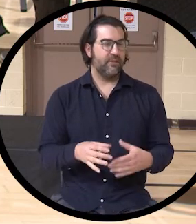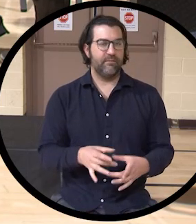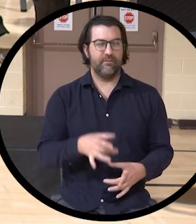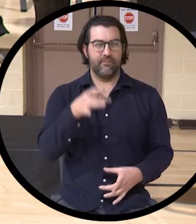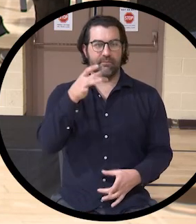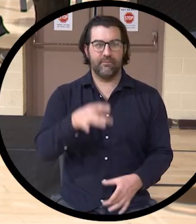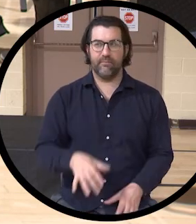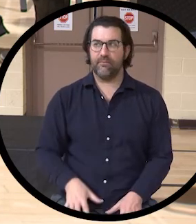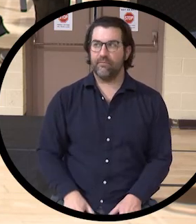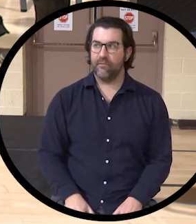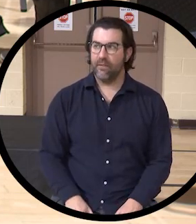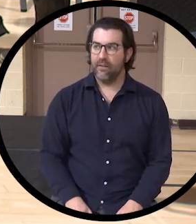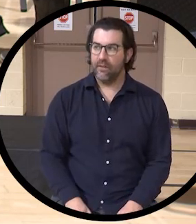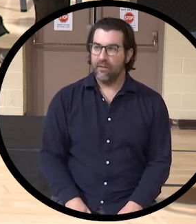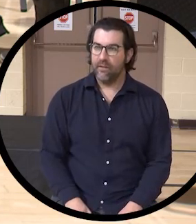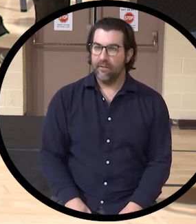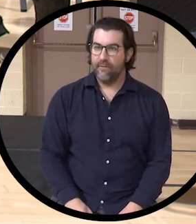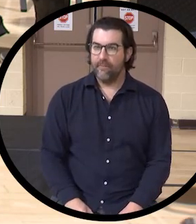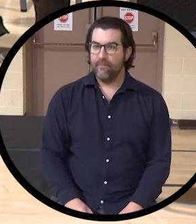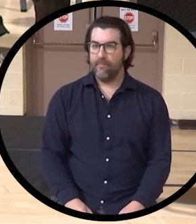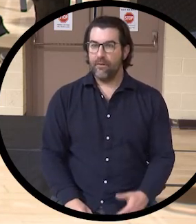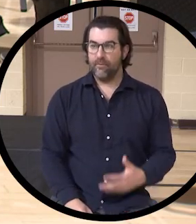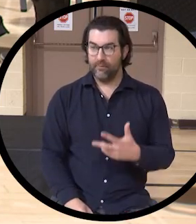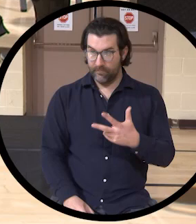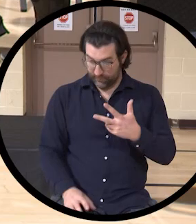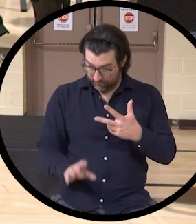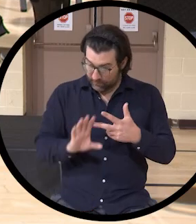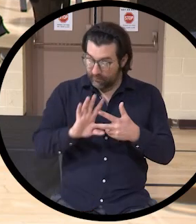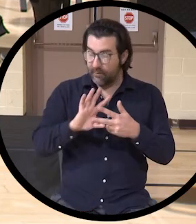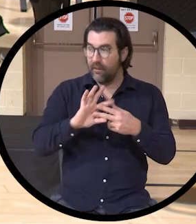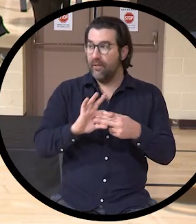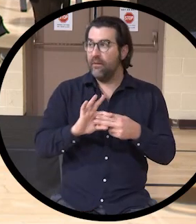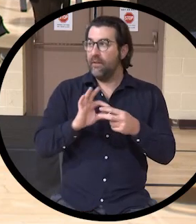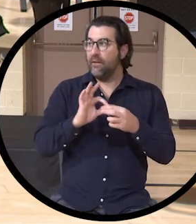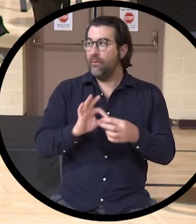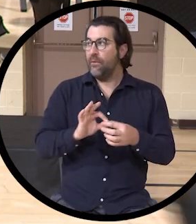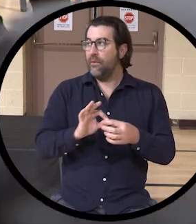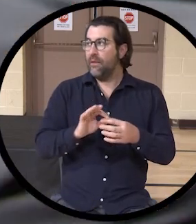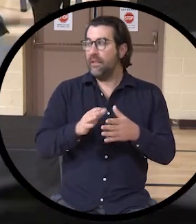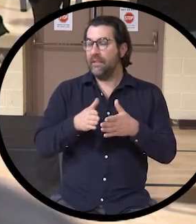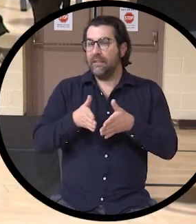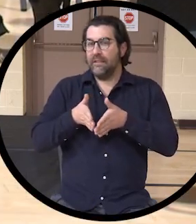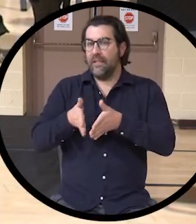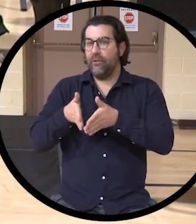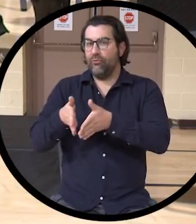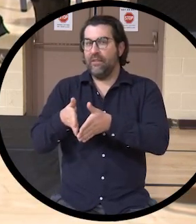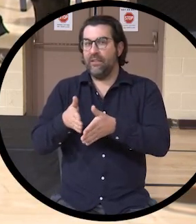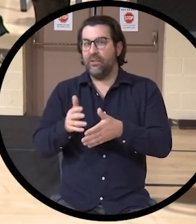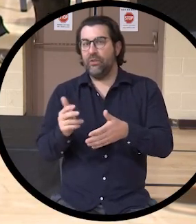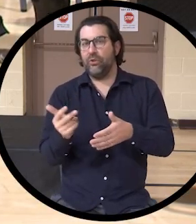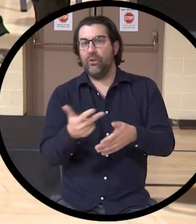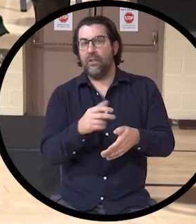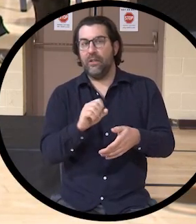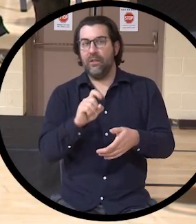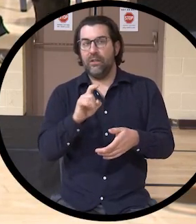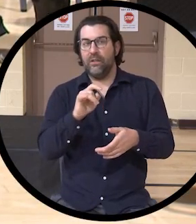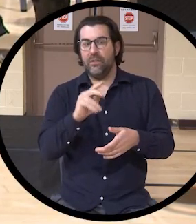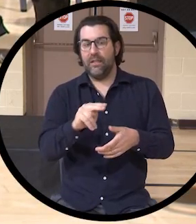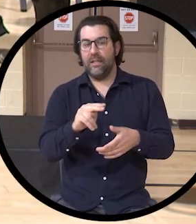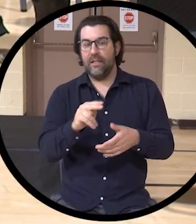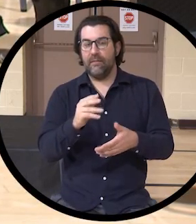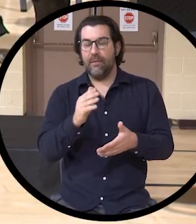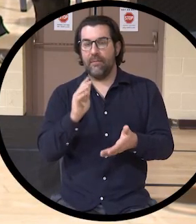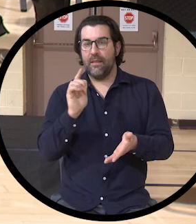questions and comments. First one was about turning from the side streets onto Stanton, maybe being